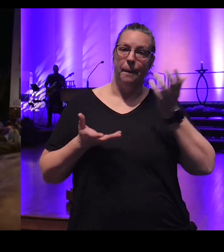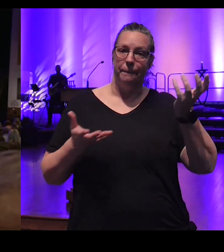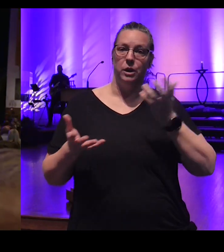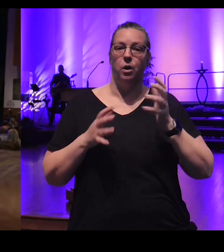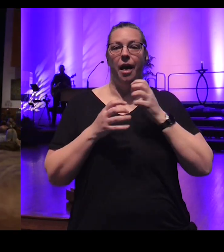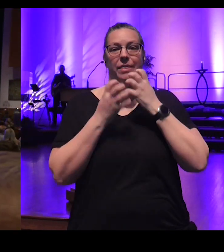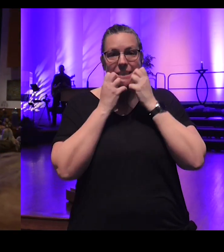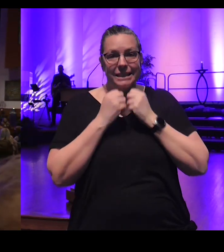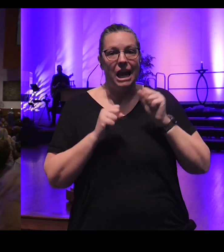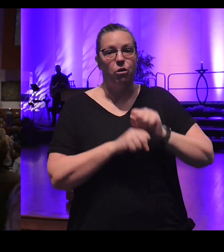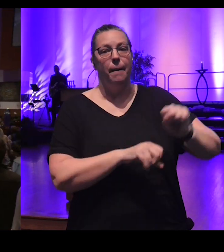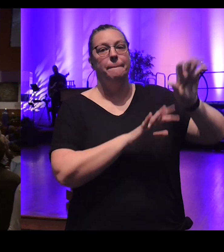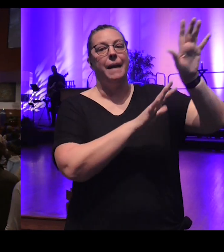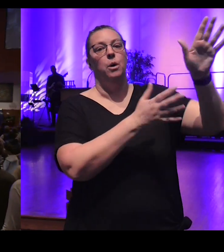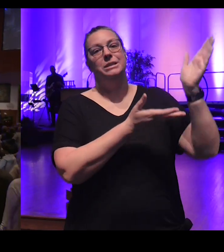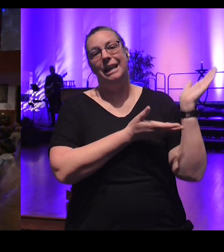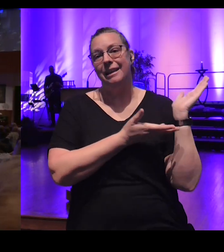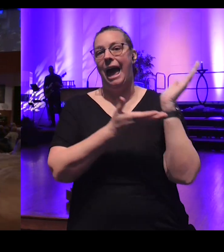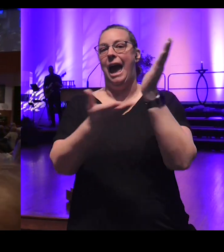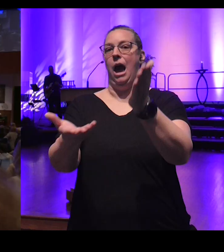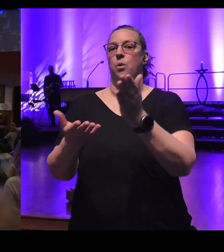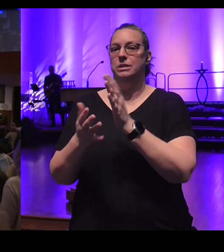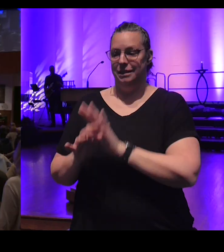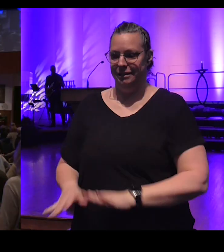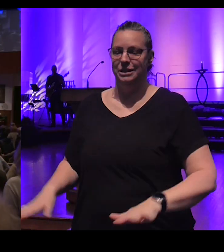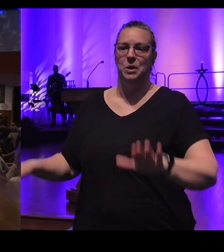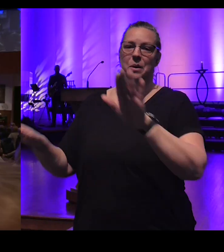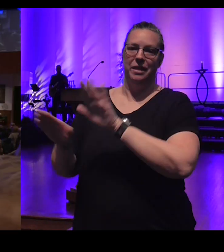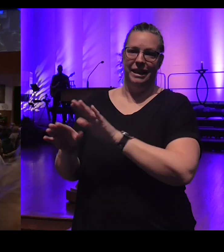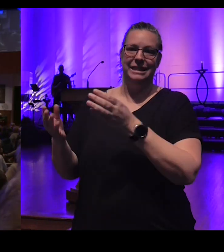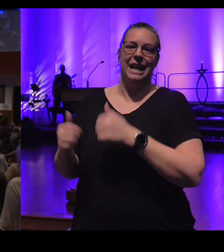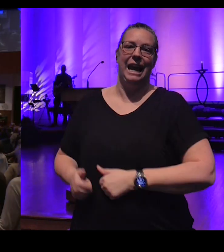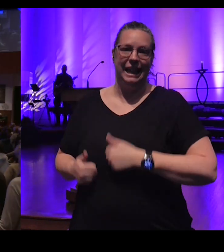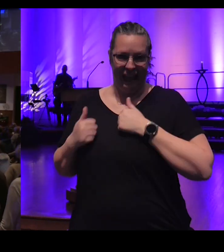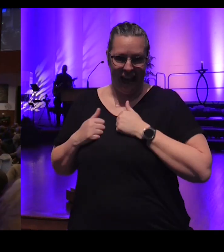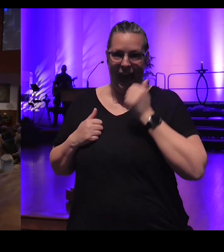sacred mountain out into the soil of your daily